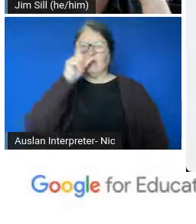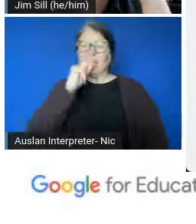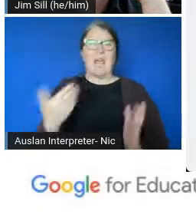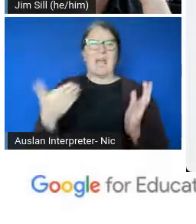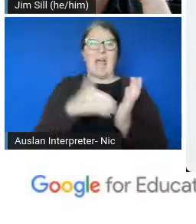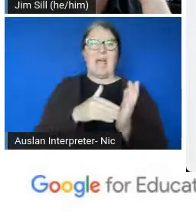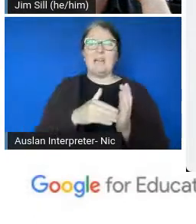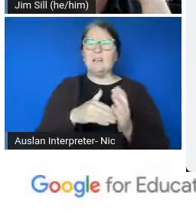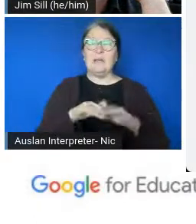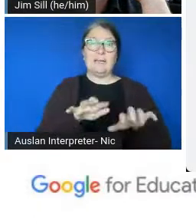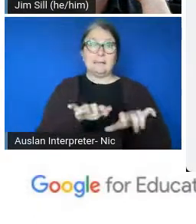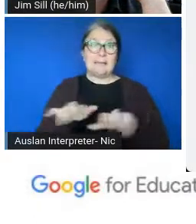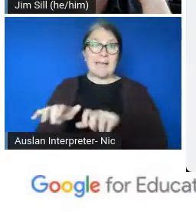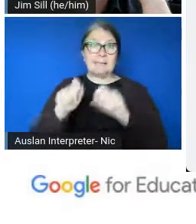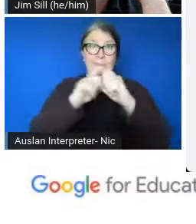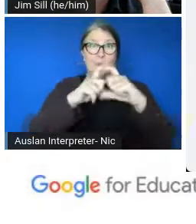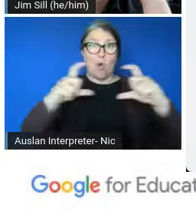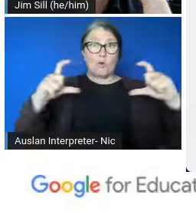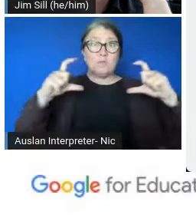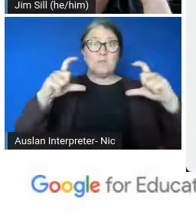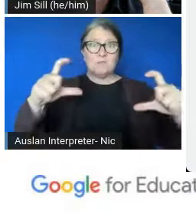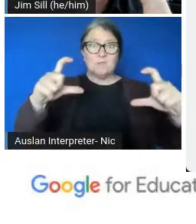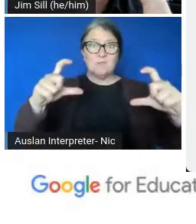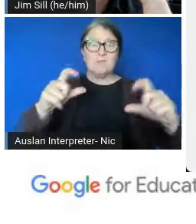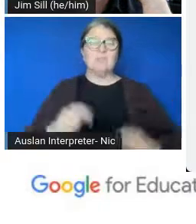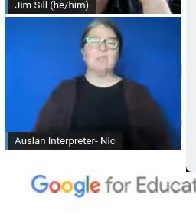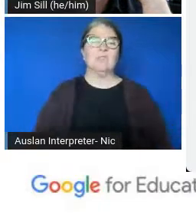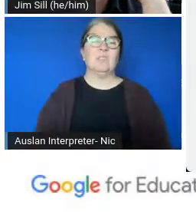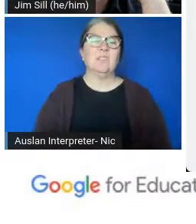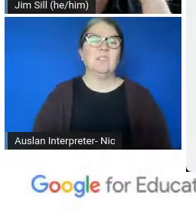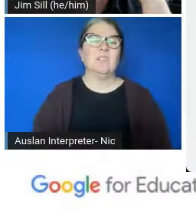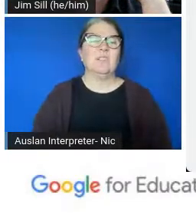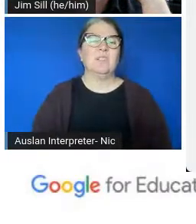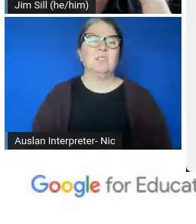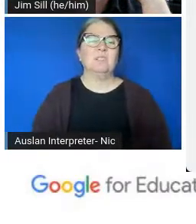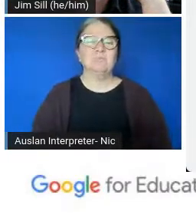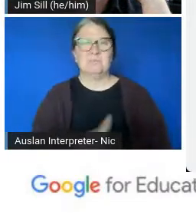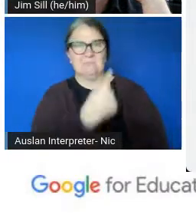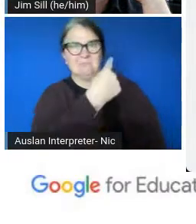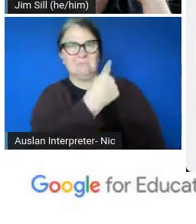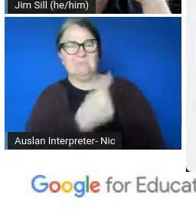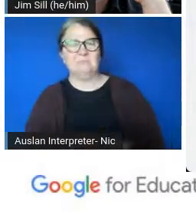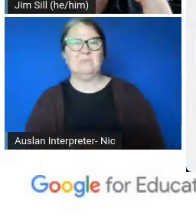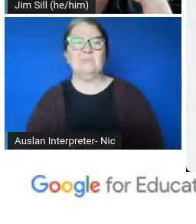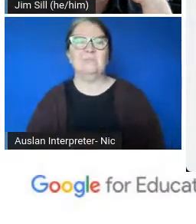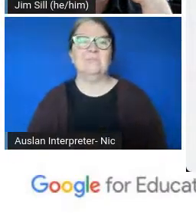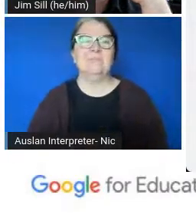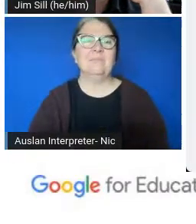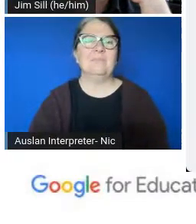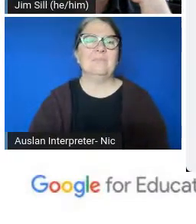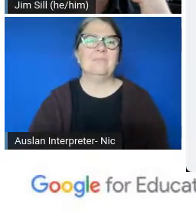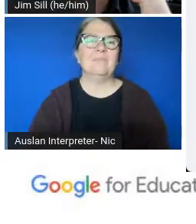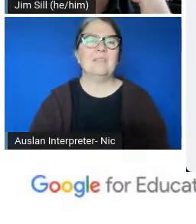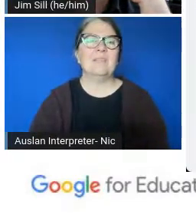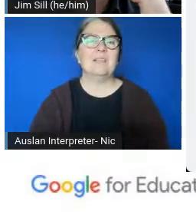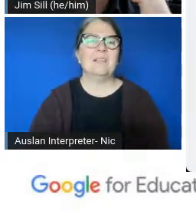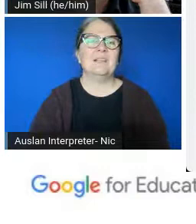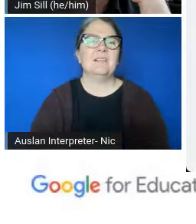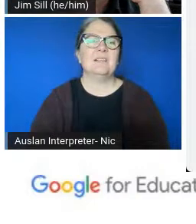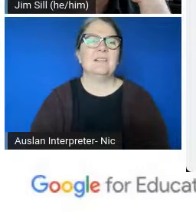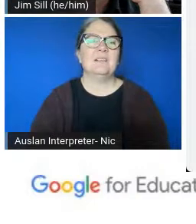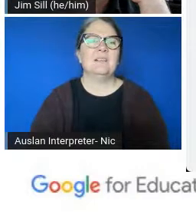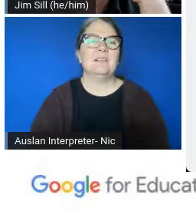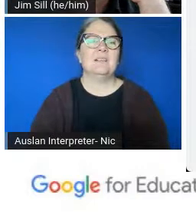box and say, this is our design project for the term. Students